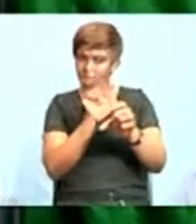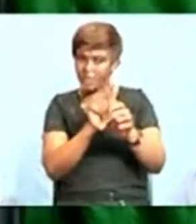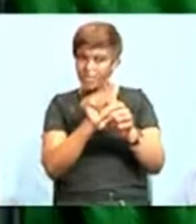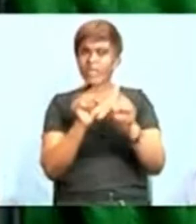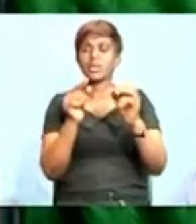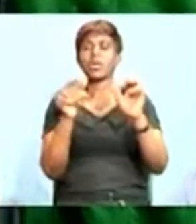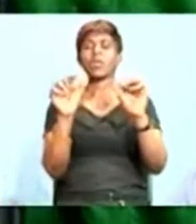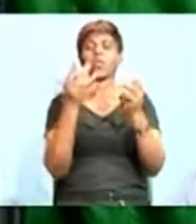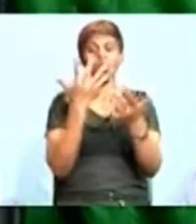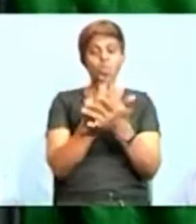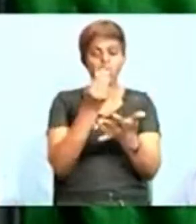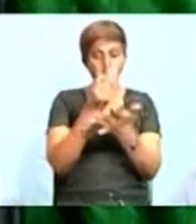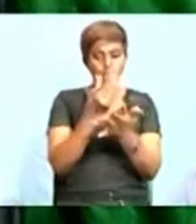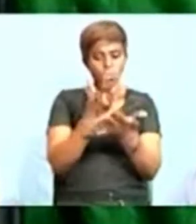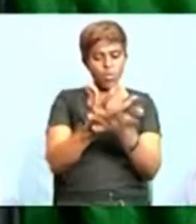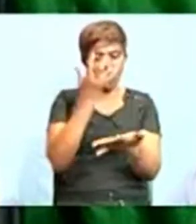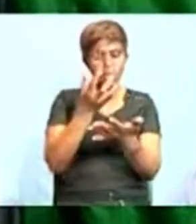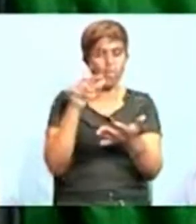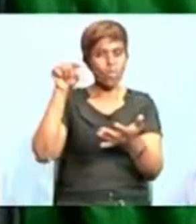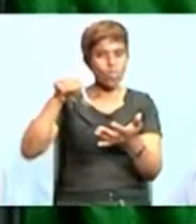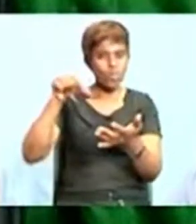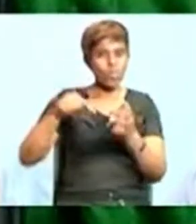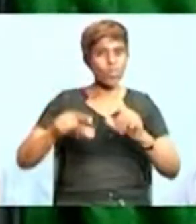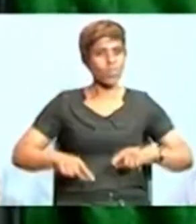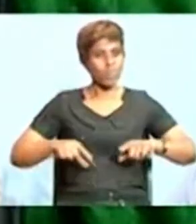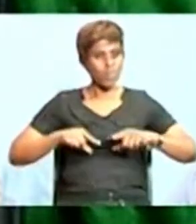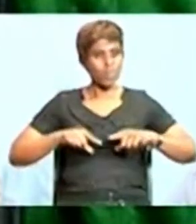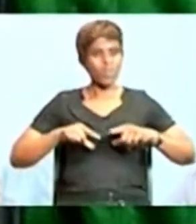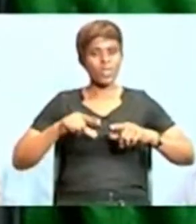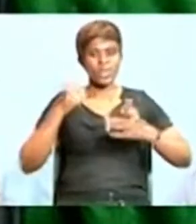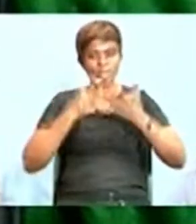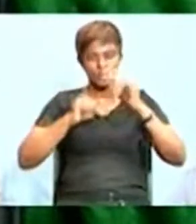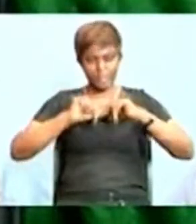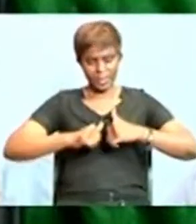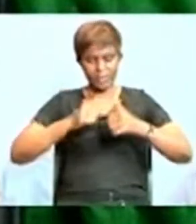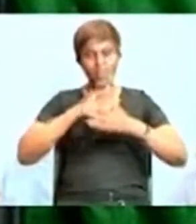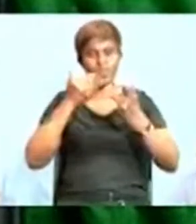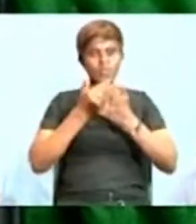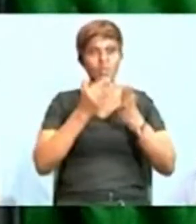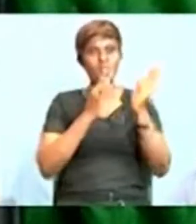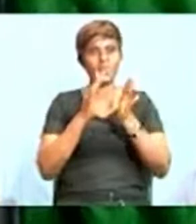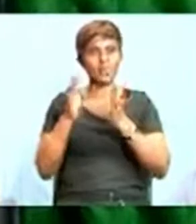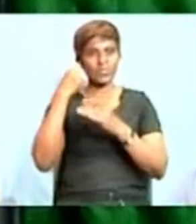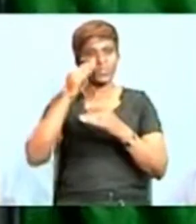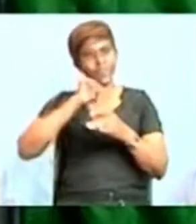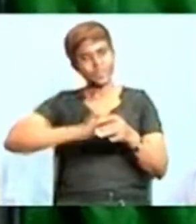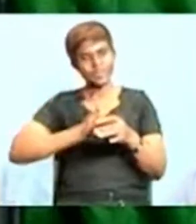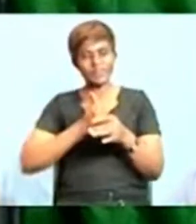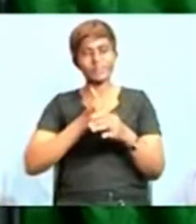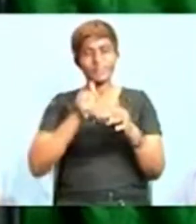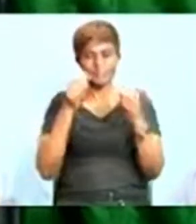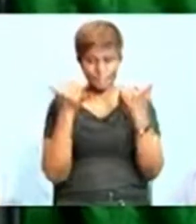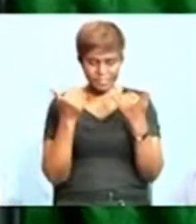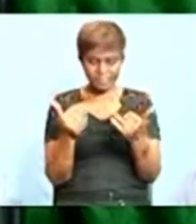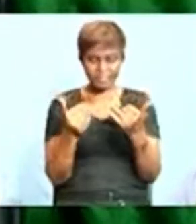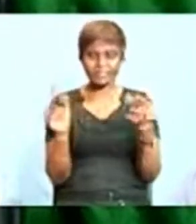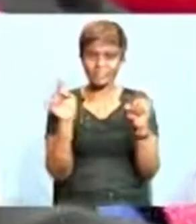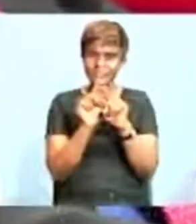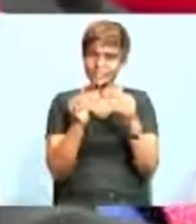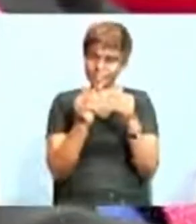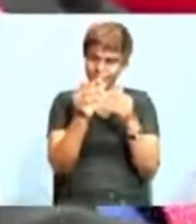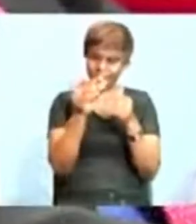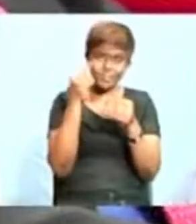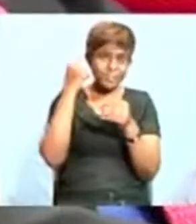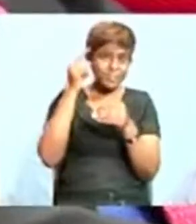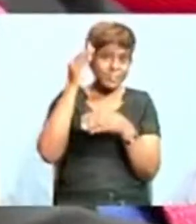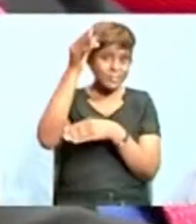wealth and quality of life that we all desire for ourselves now and for our